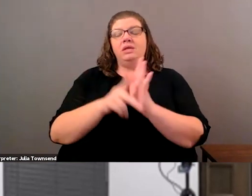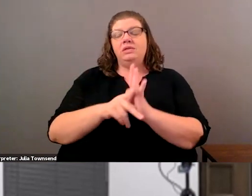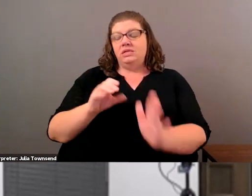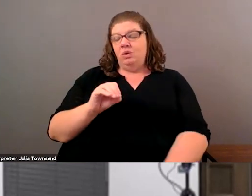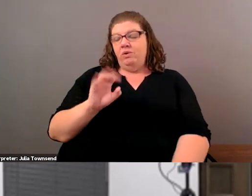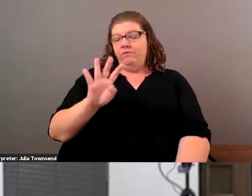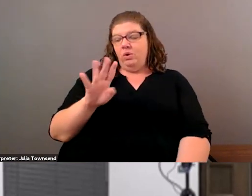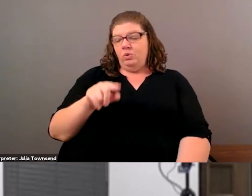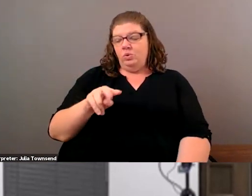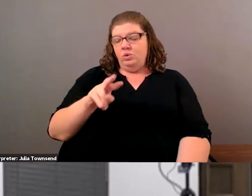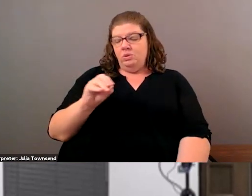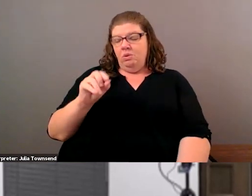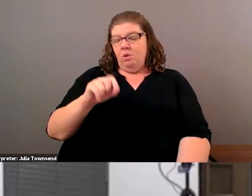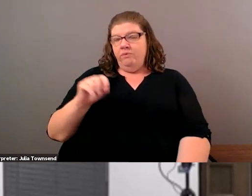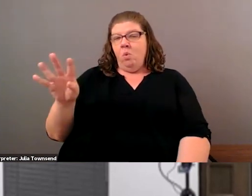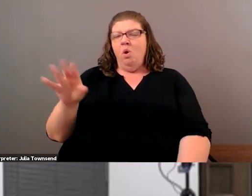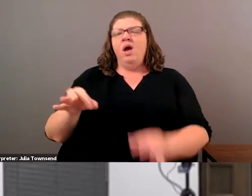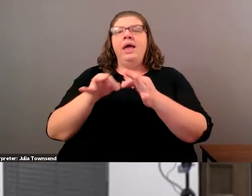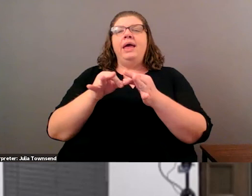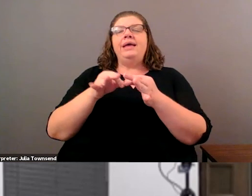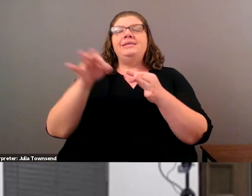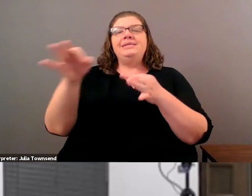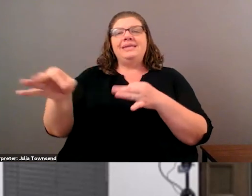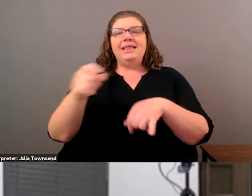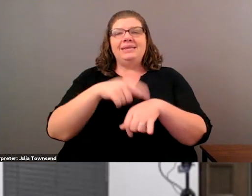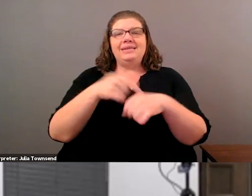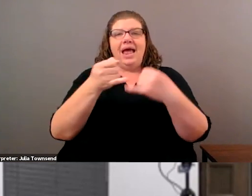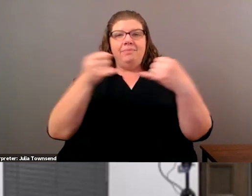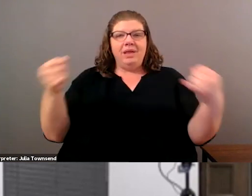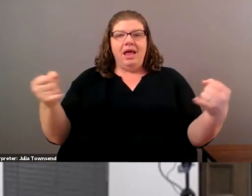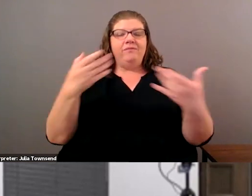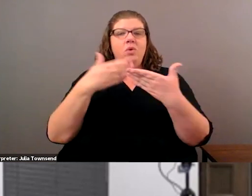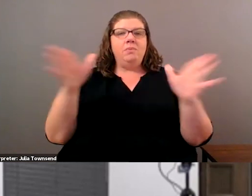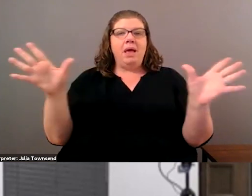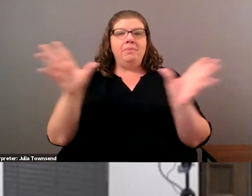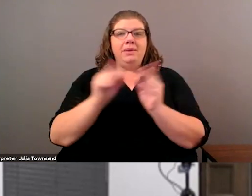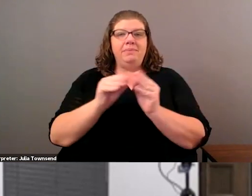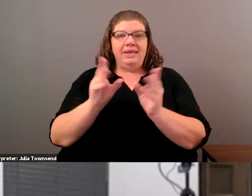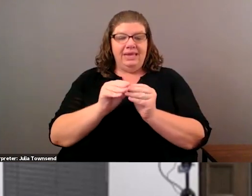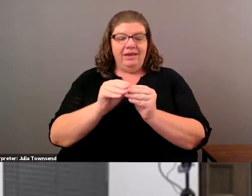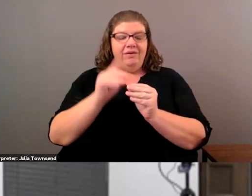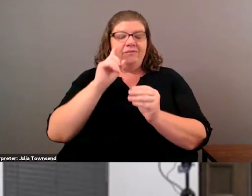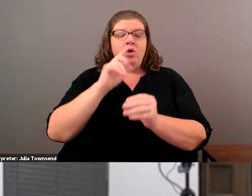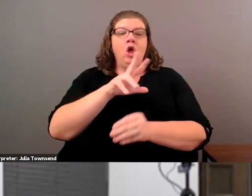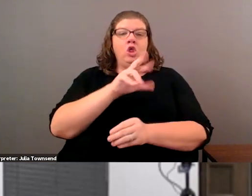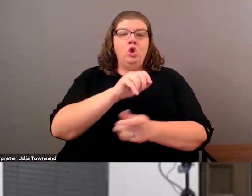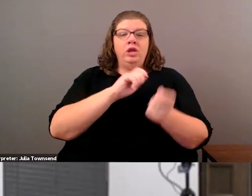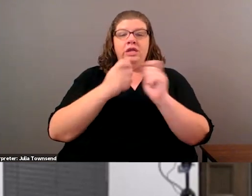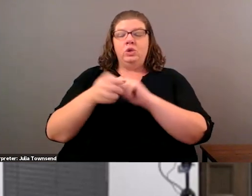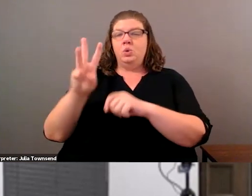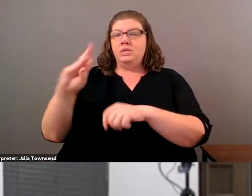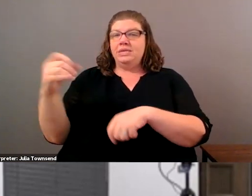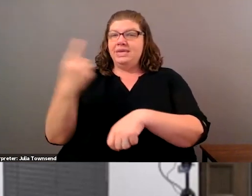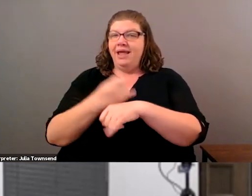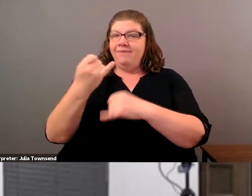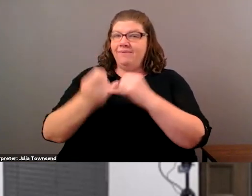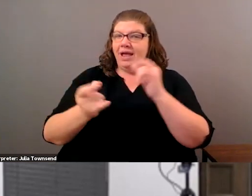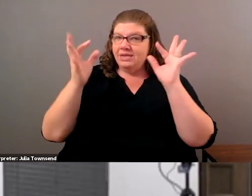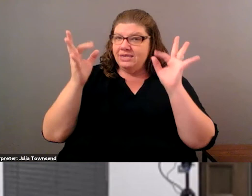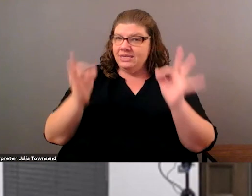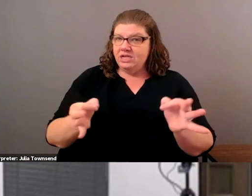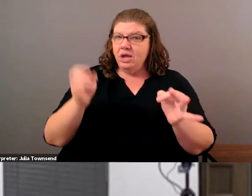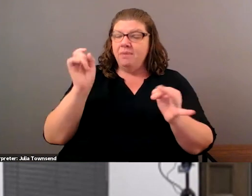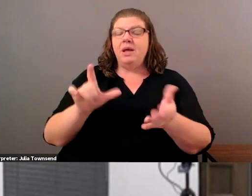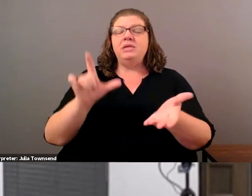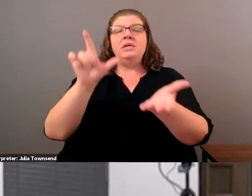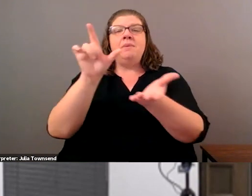0420.4 extends the timeline for holding a public meeting from 30 to 60 days for the final decision, and we must publish